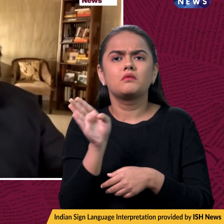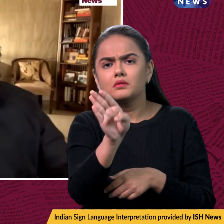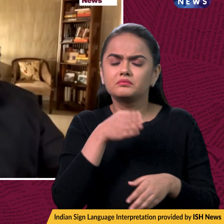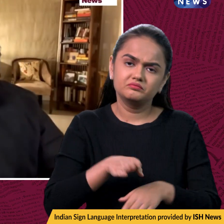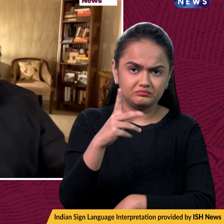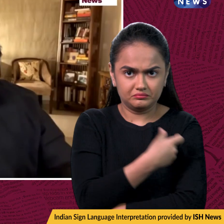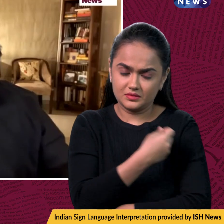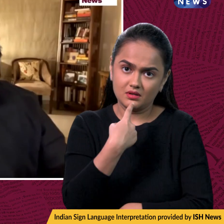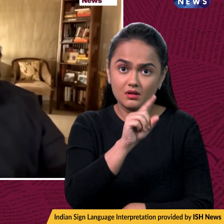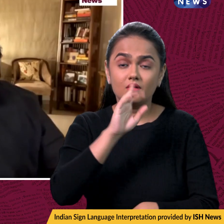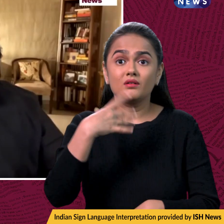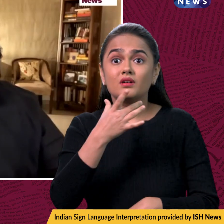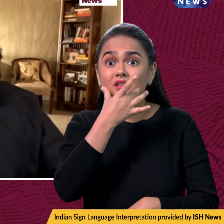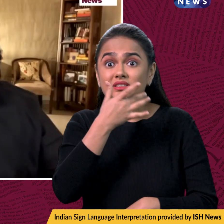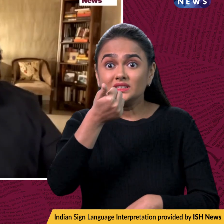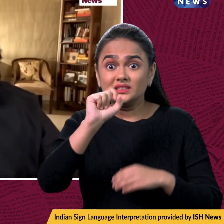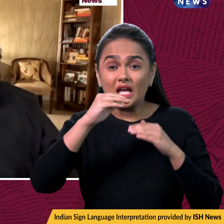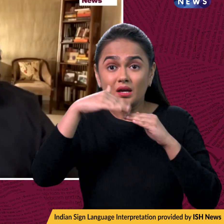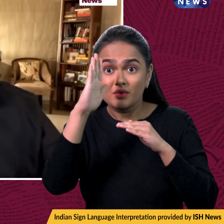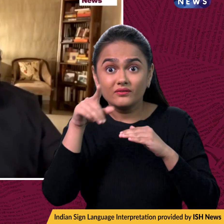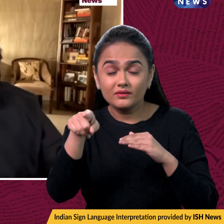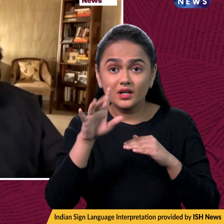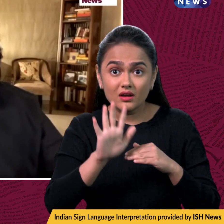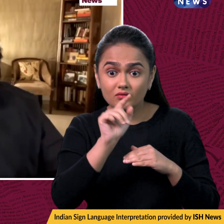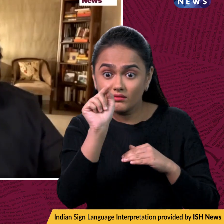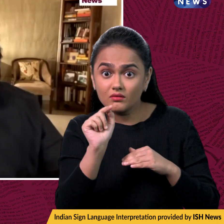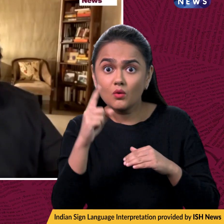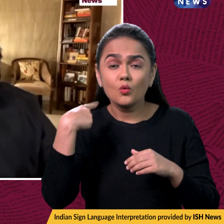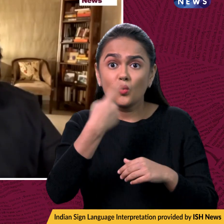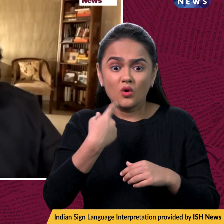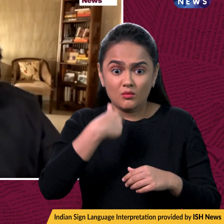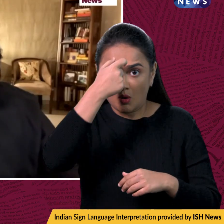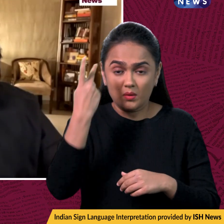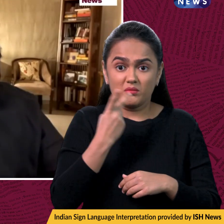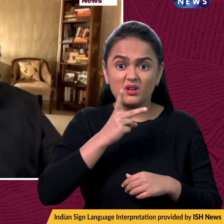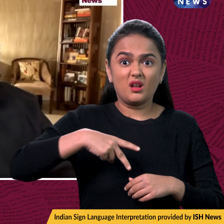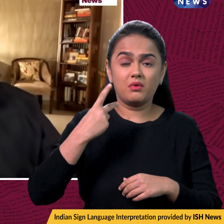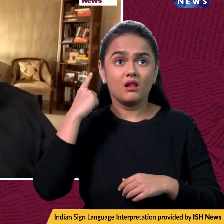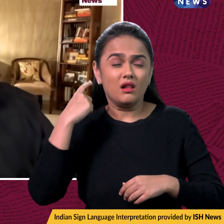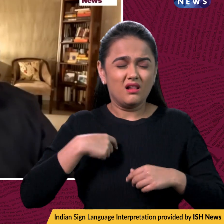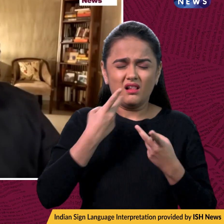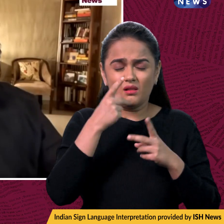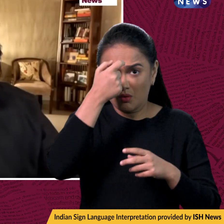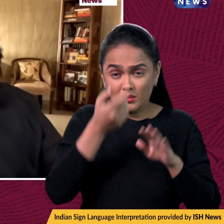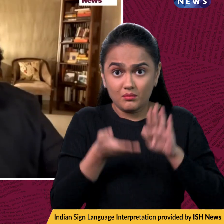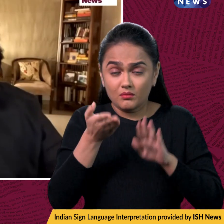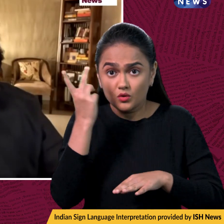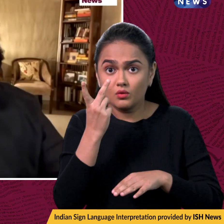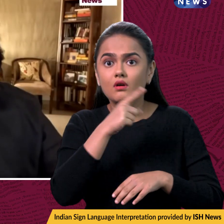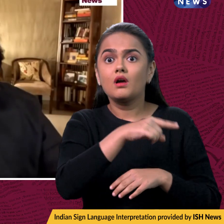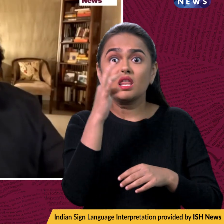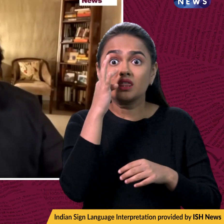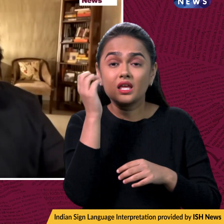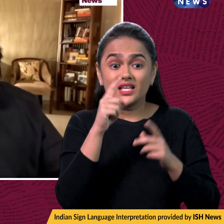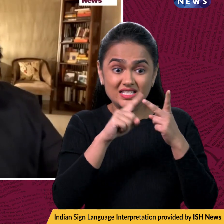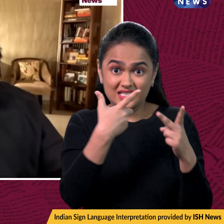cards. Citizens above the age of 60 with comorbidities will be prioritized based on the completion of 9 months from their second